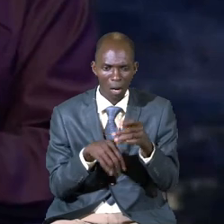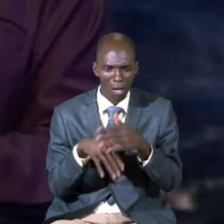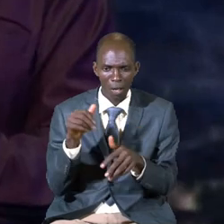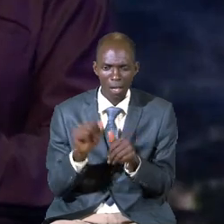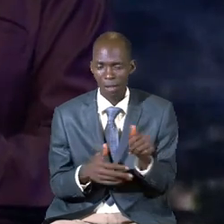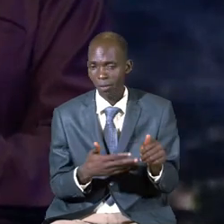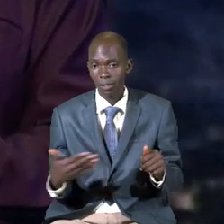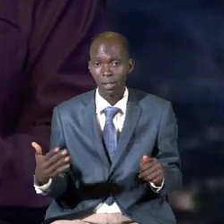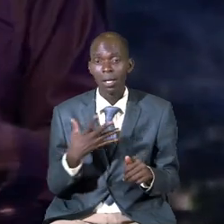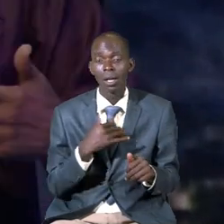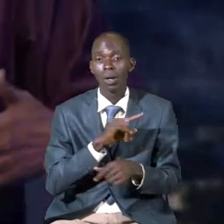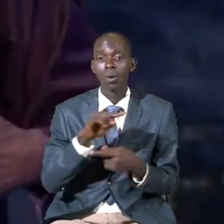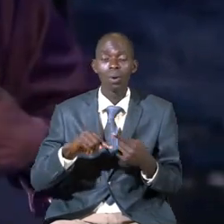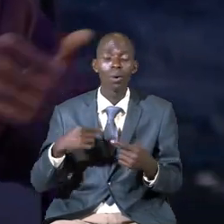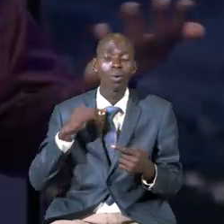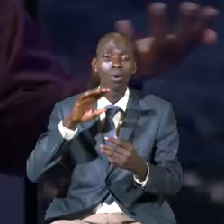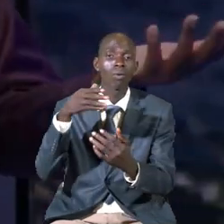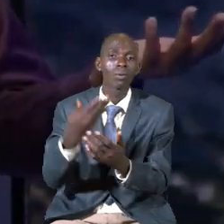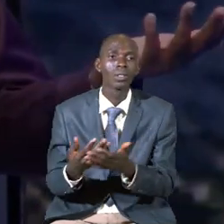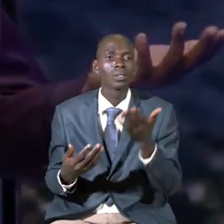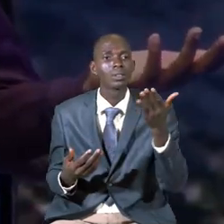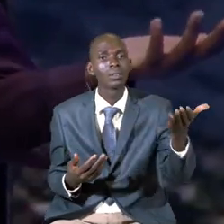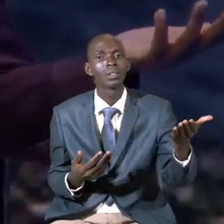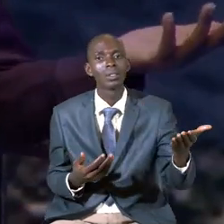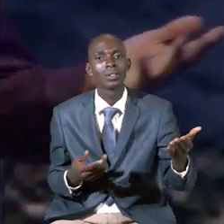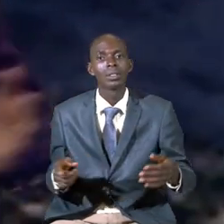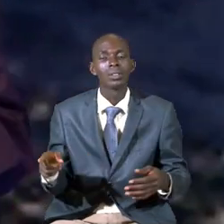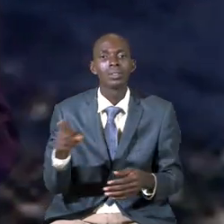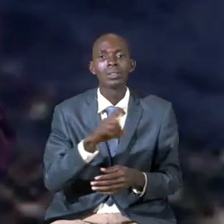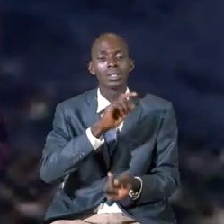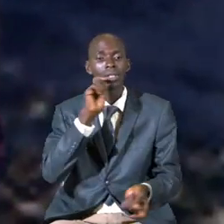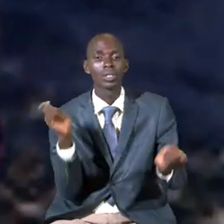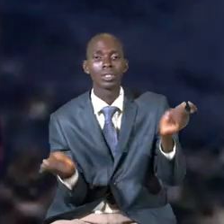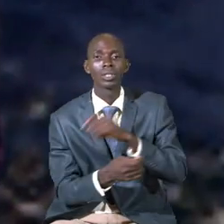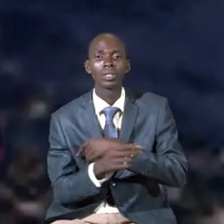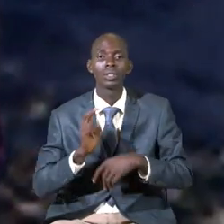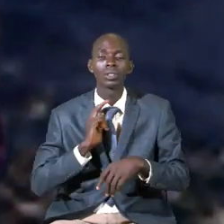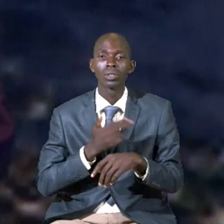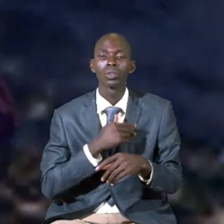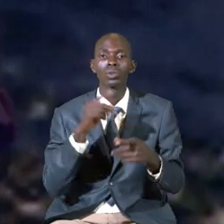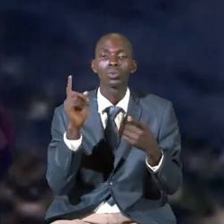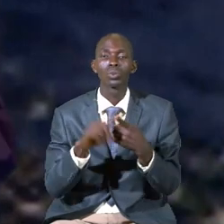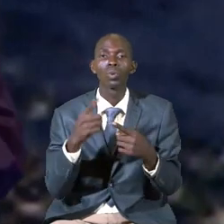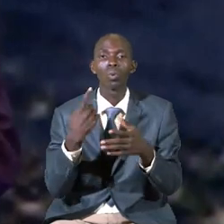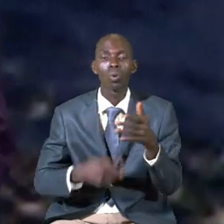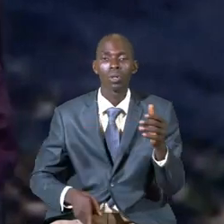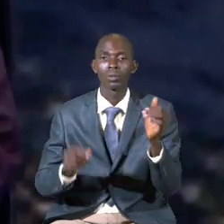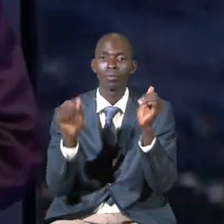over there they turned us to slaves slips of the flesh to be making money for